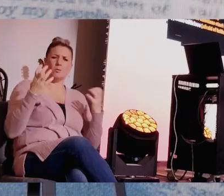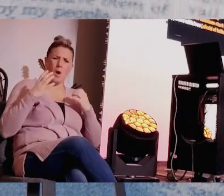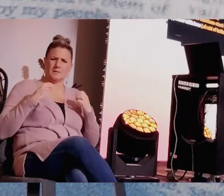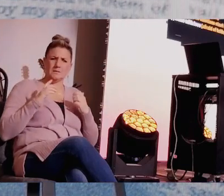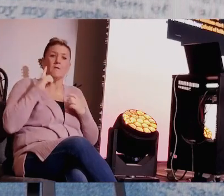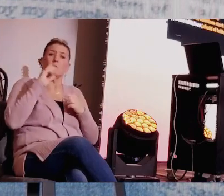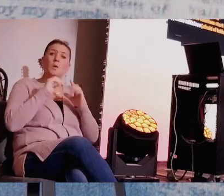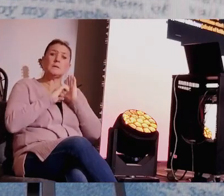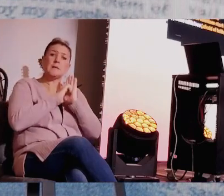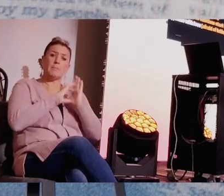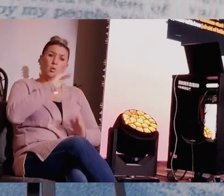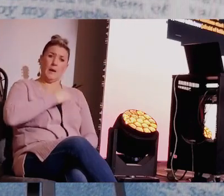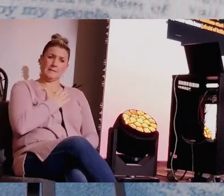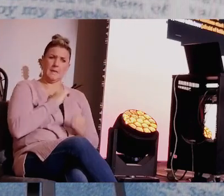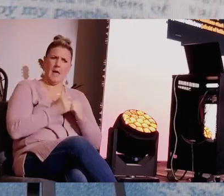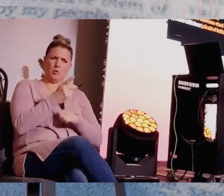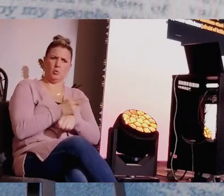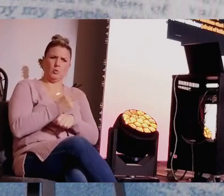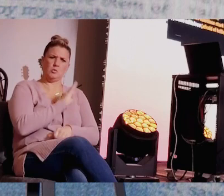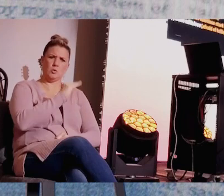example, grace. How do you apply grace?